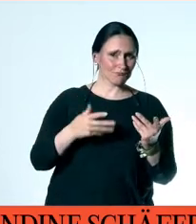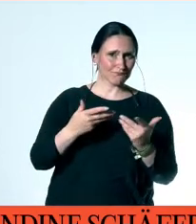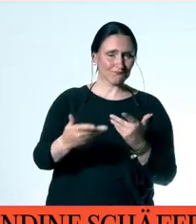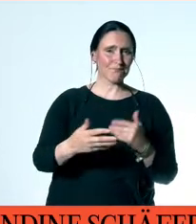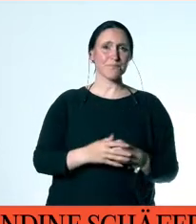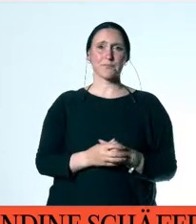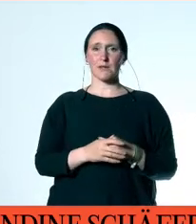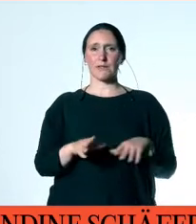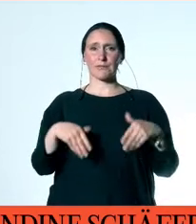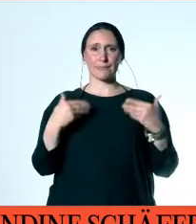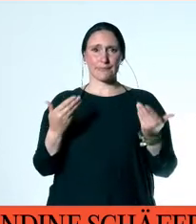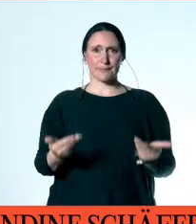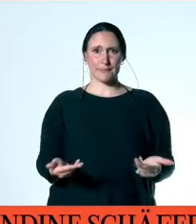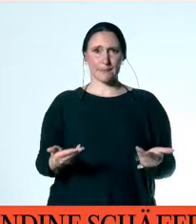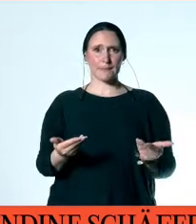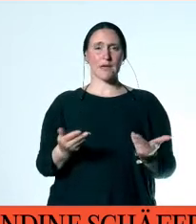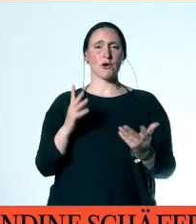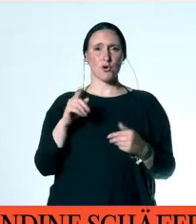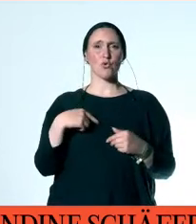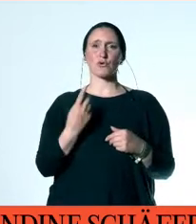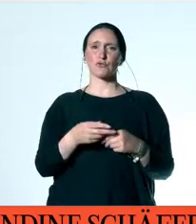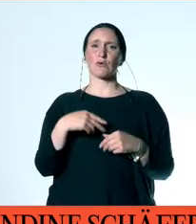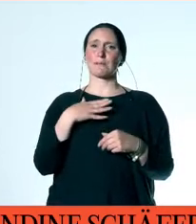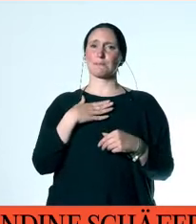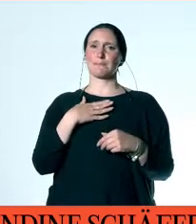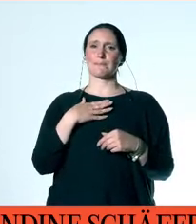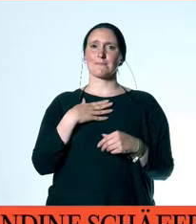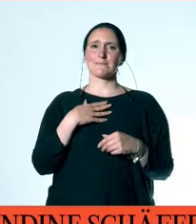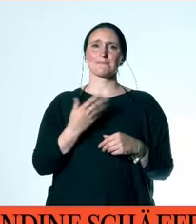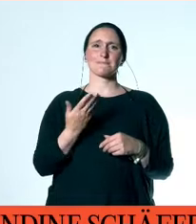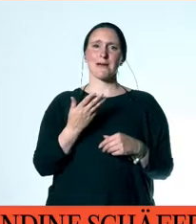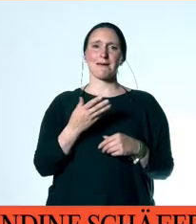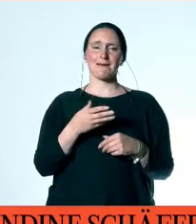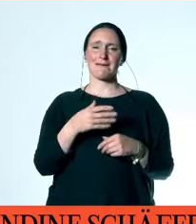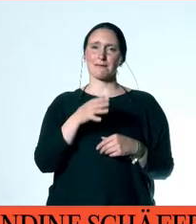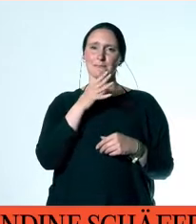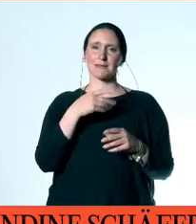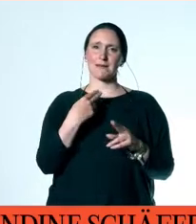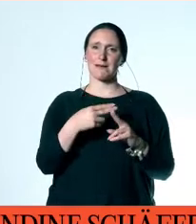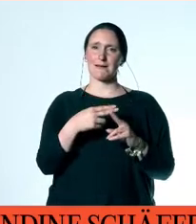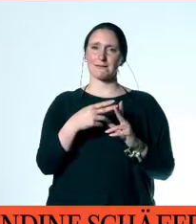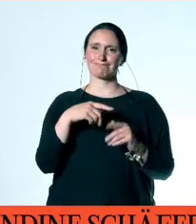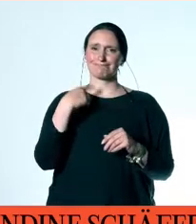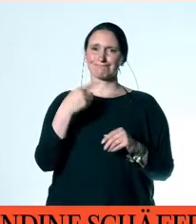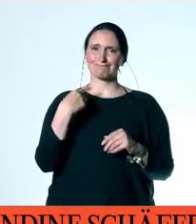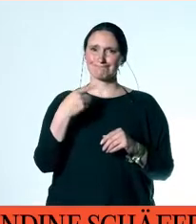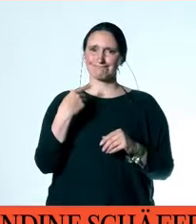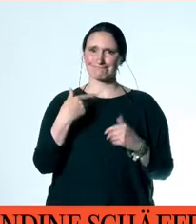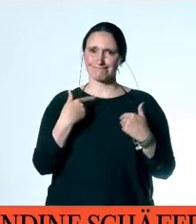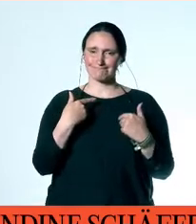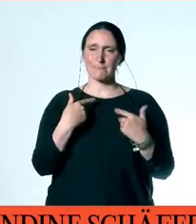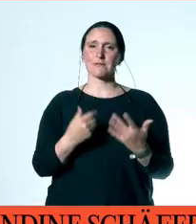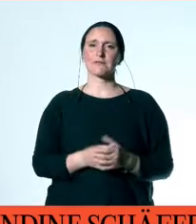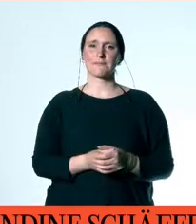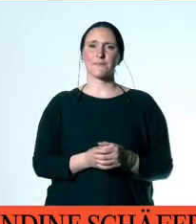Now I'll be switching to my mother tongue. So if you can get into a space in which you acknowledge your higher self. Wir beginnen mit